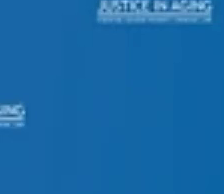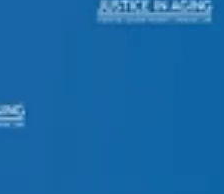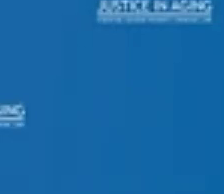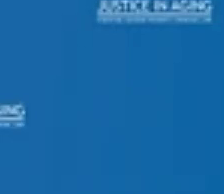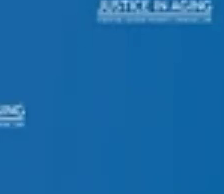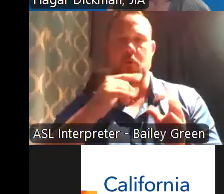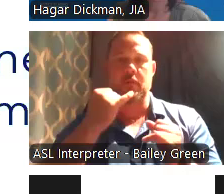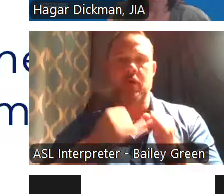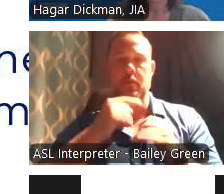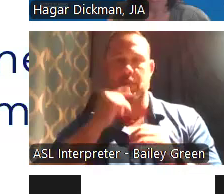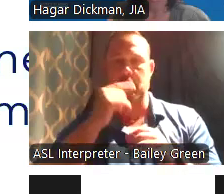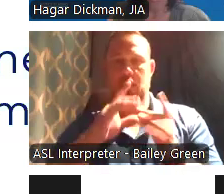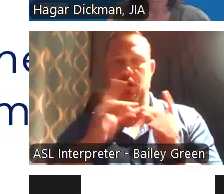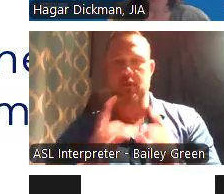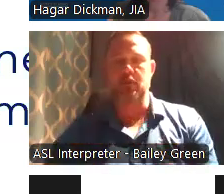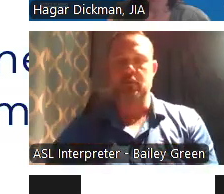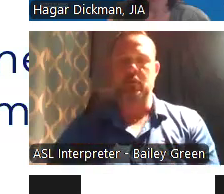our final public comment time.